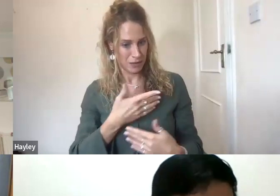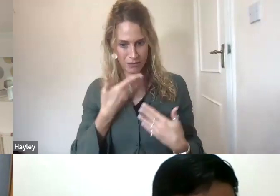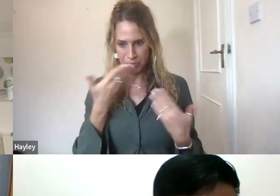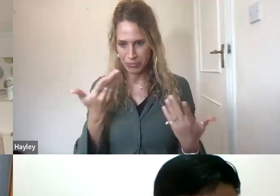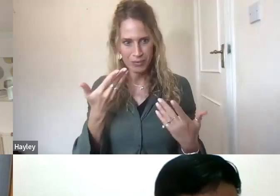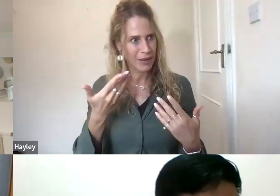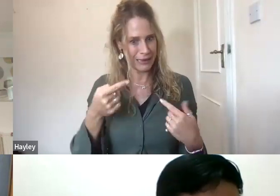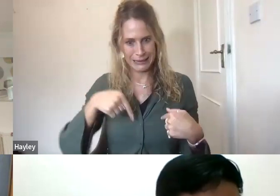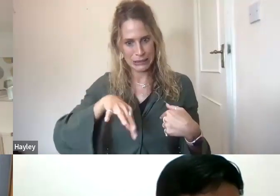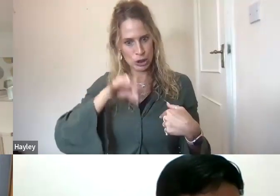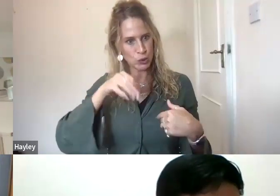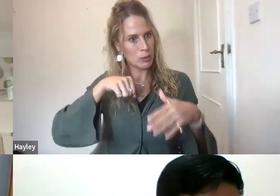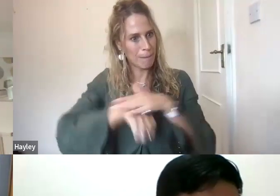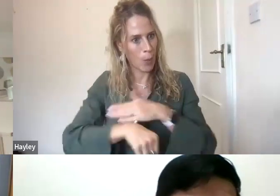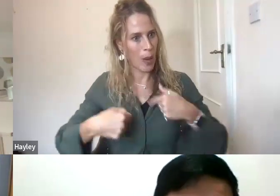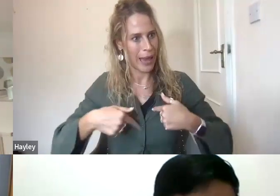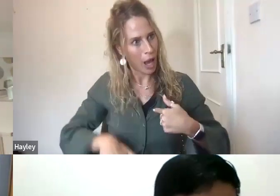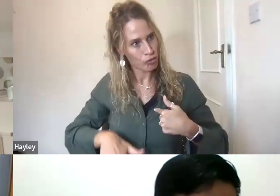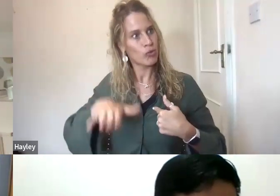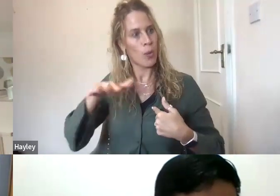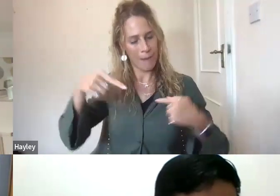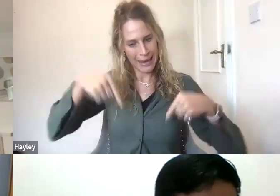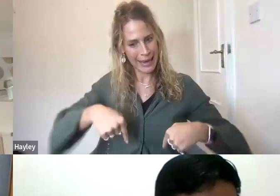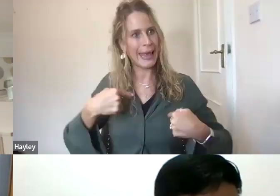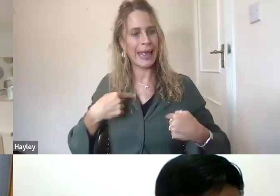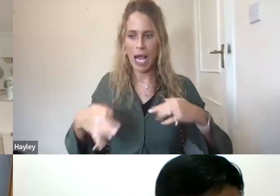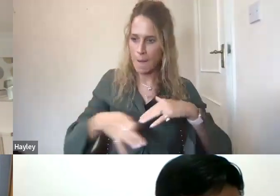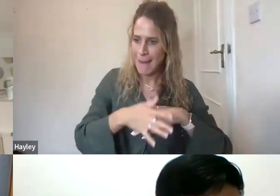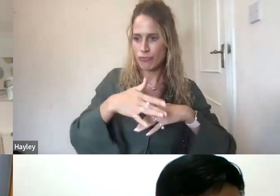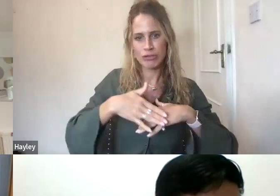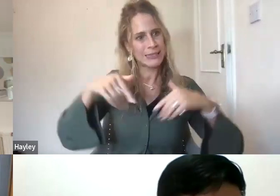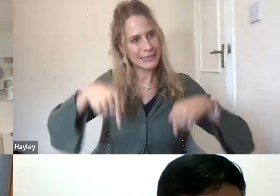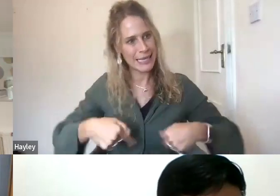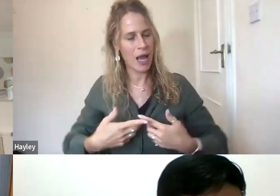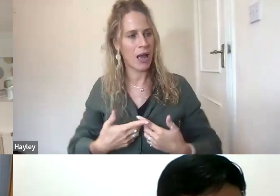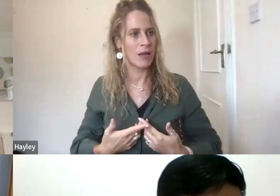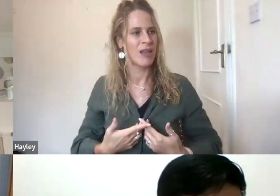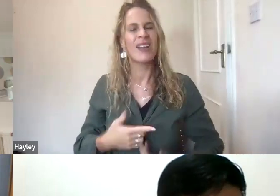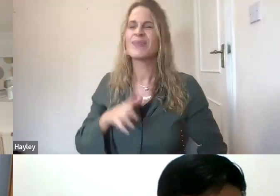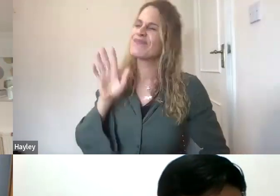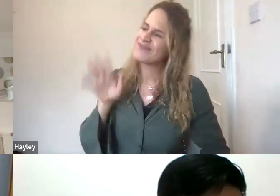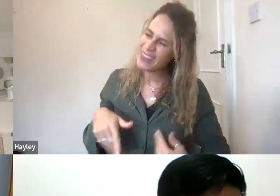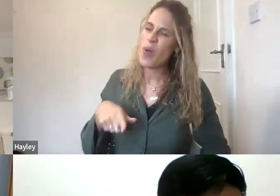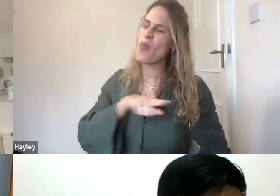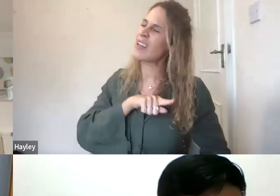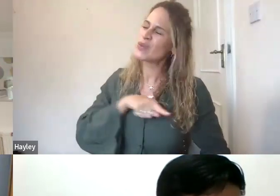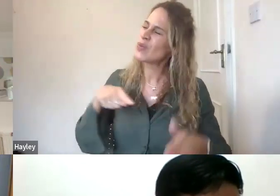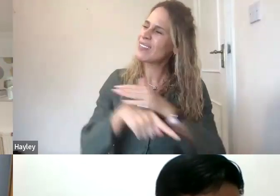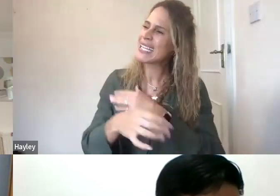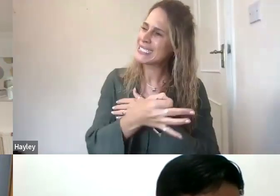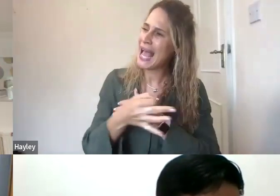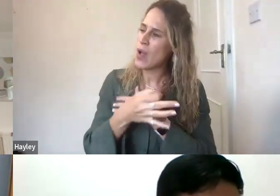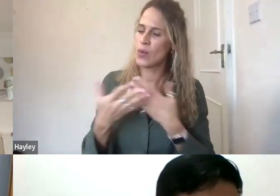born. This is where we grew up and got married. Why don't you flee the